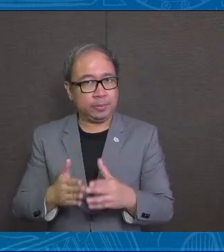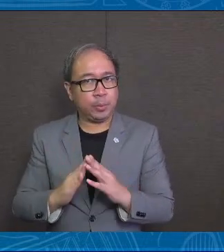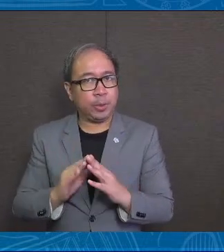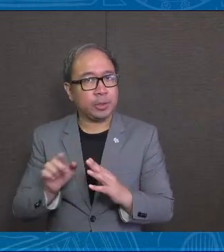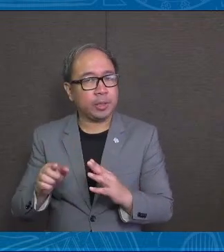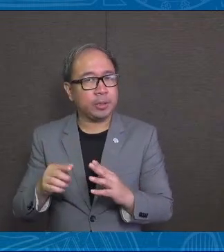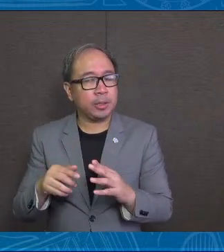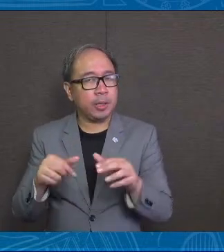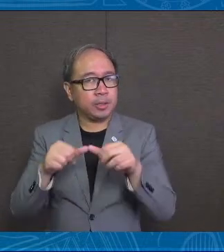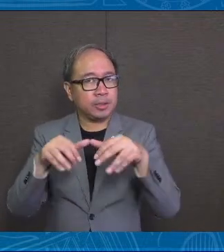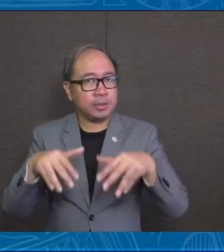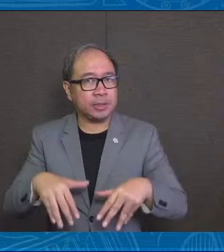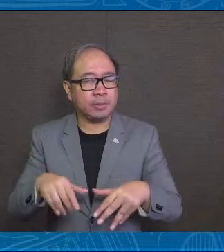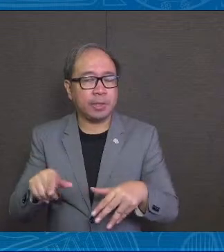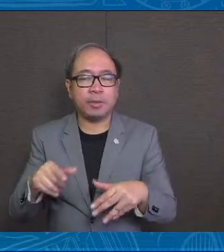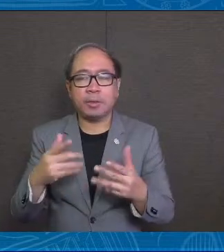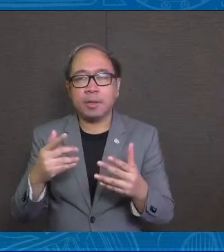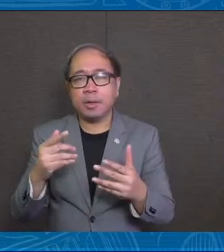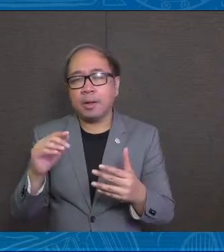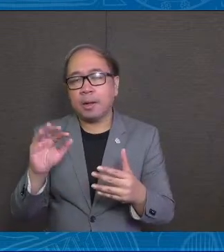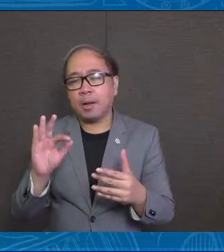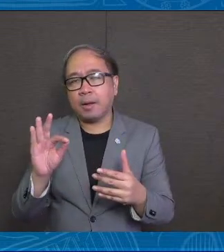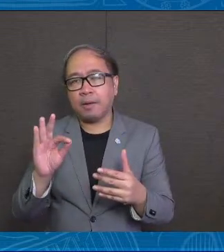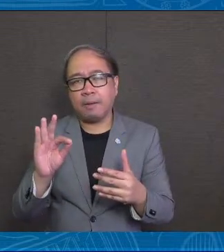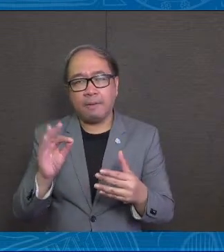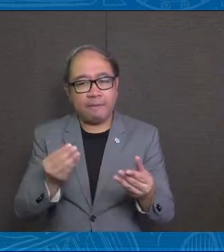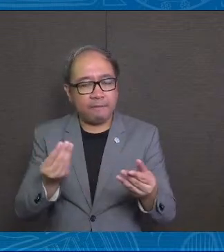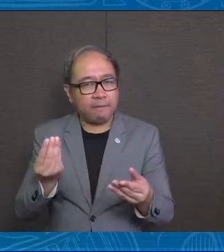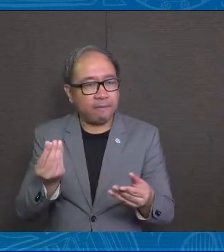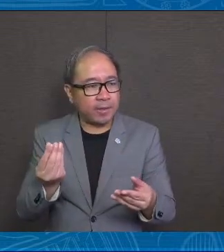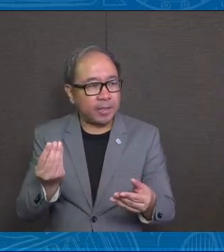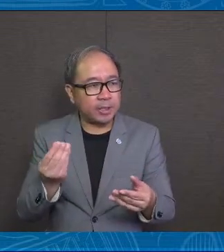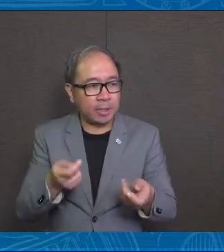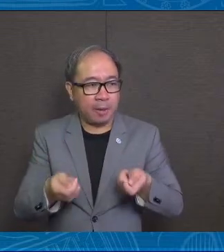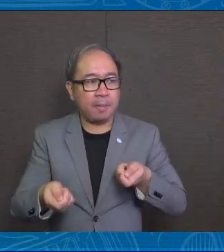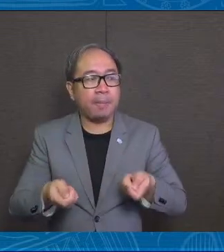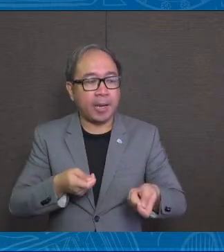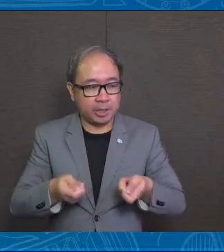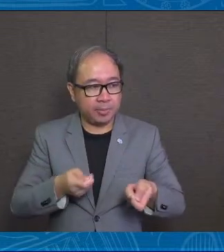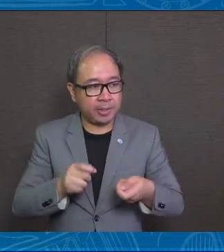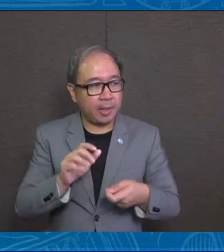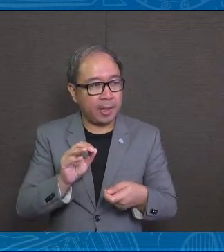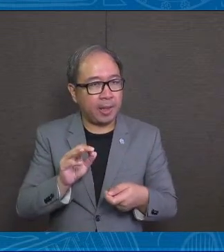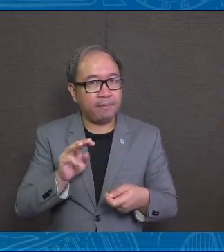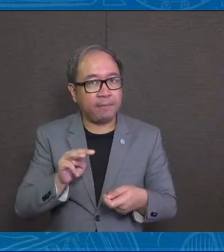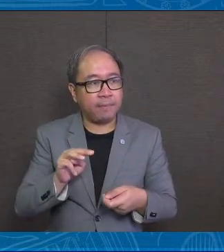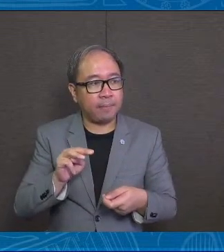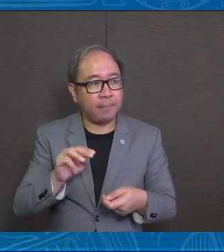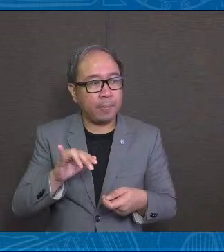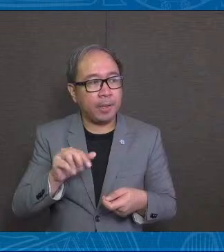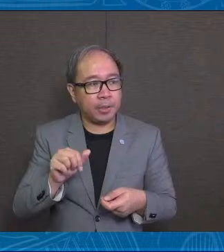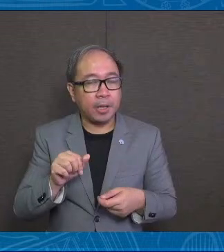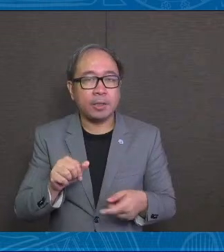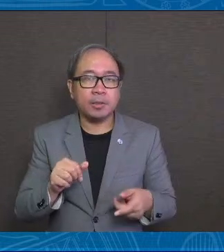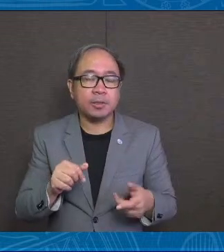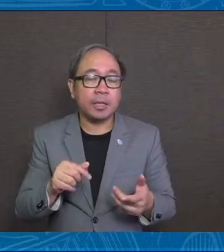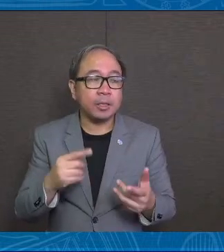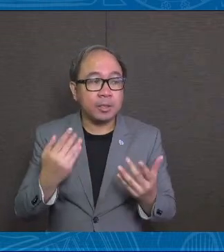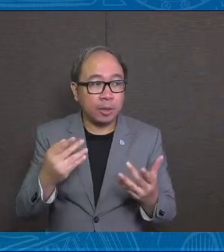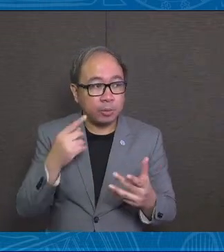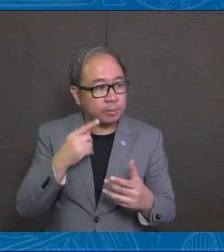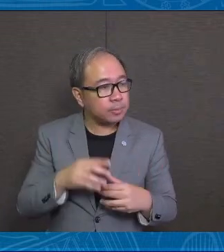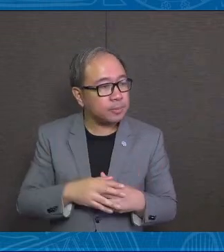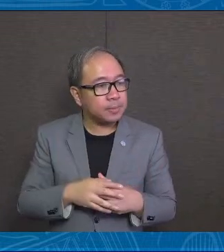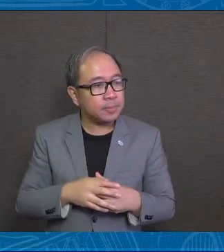the Financial Management Information System. For us, that's actually a milestone achievement for Ministry of